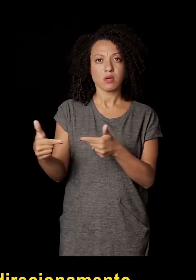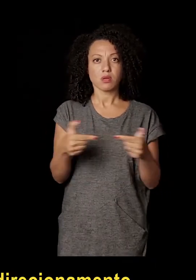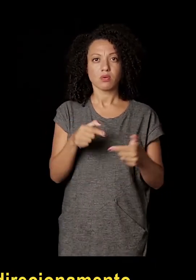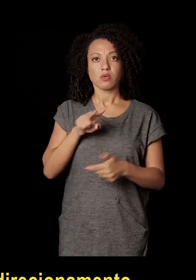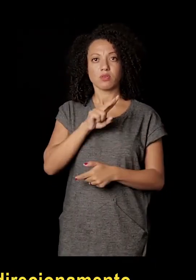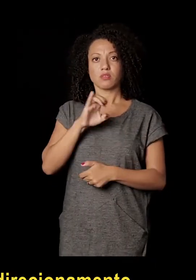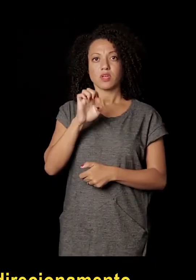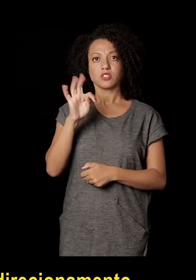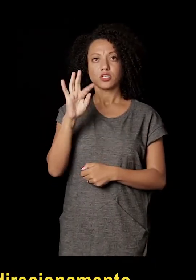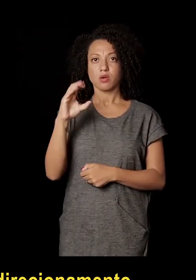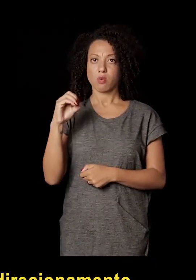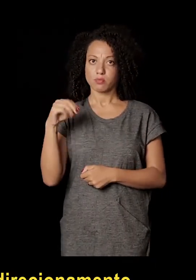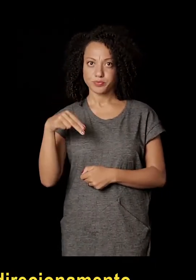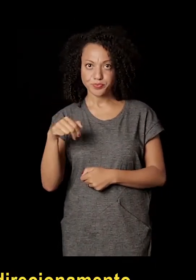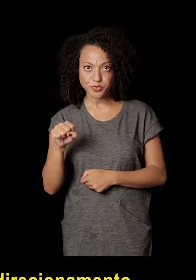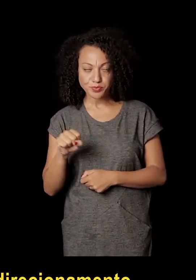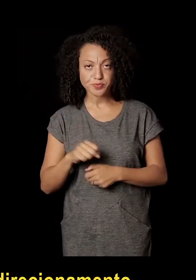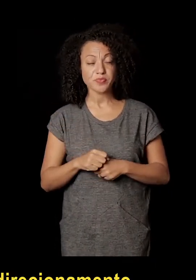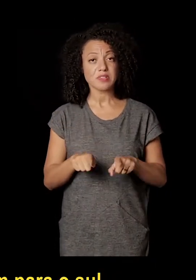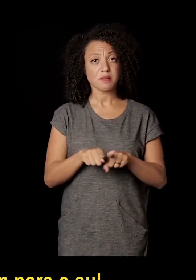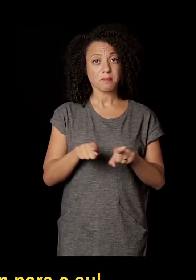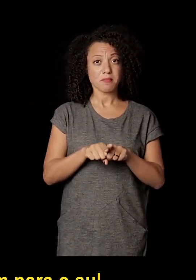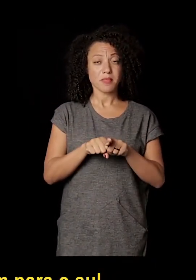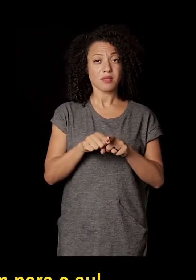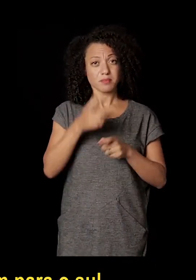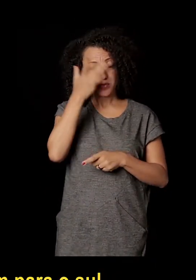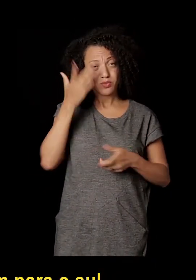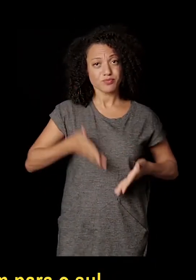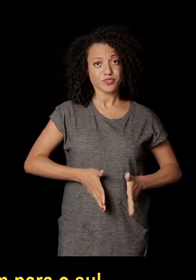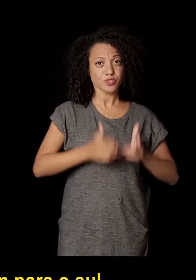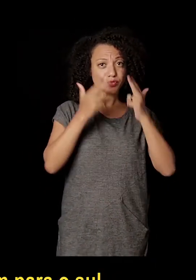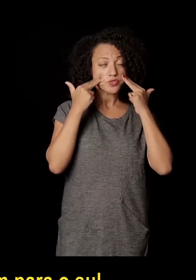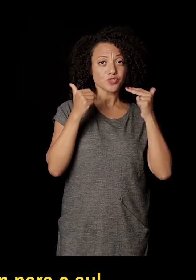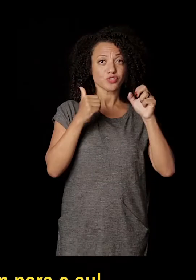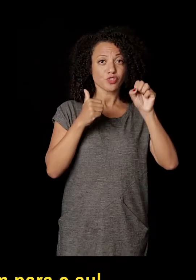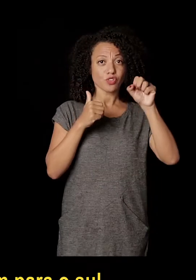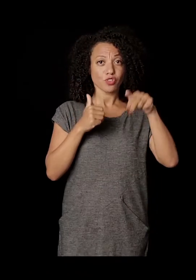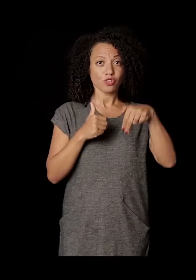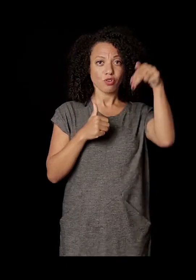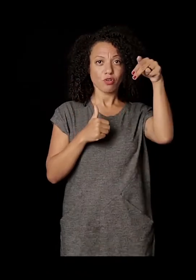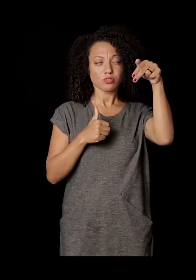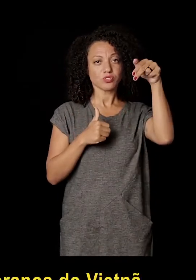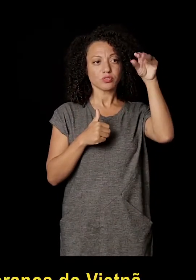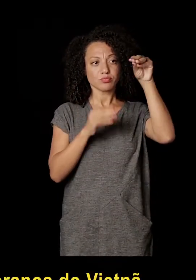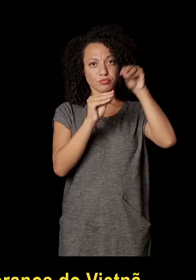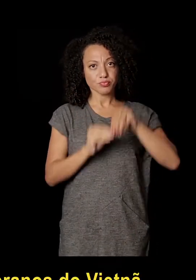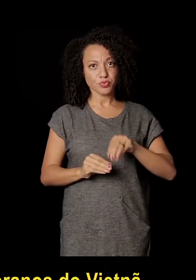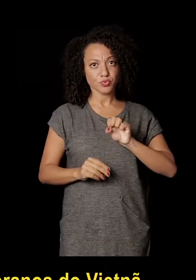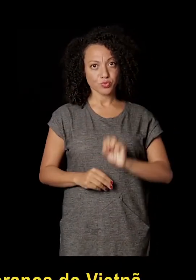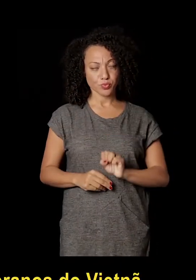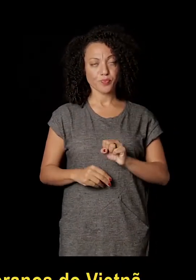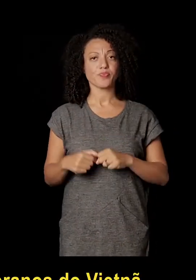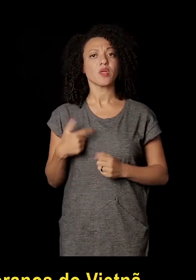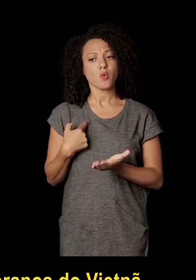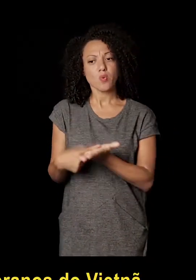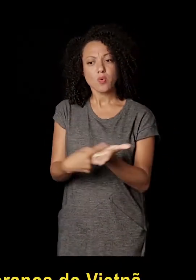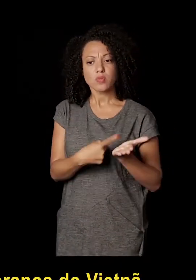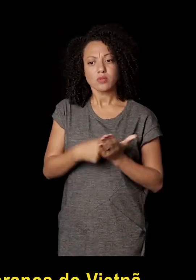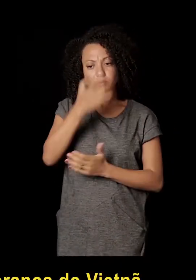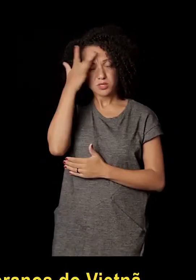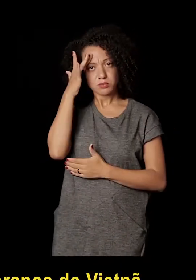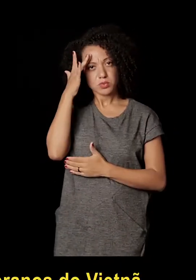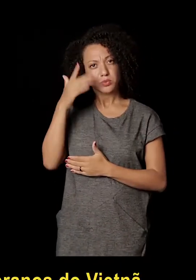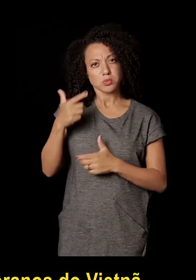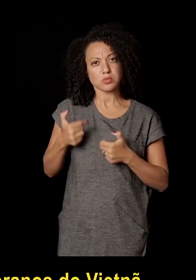to target both the Viet Cong and the North Vietnamese going south. And I went, became in touch with